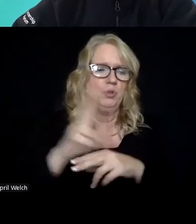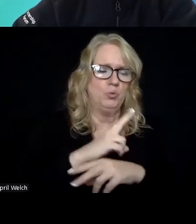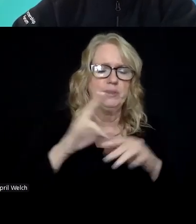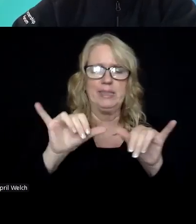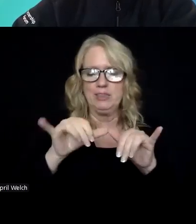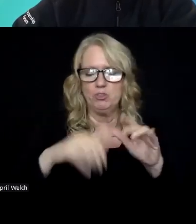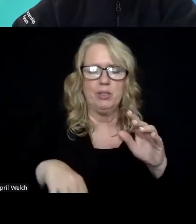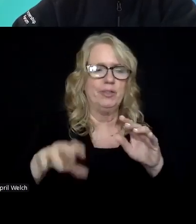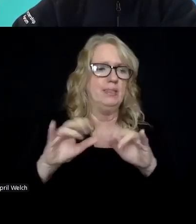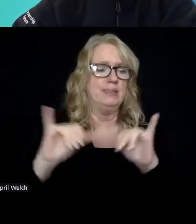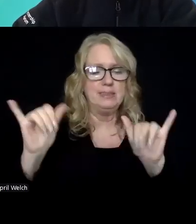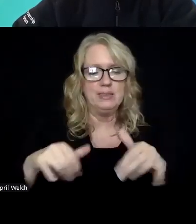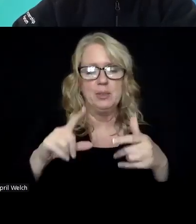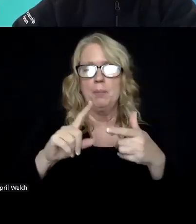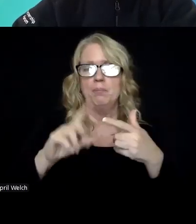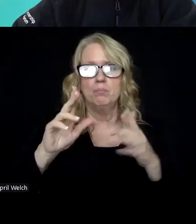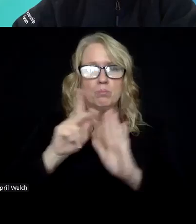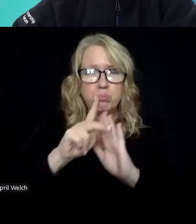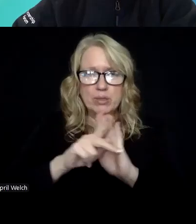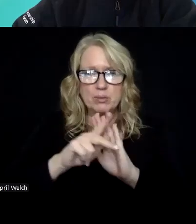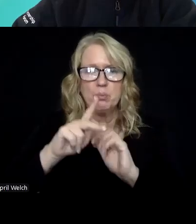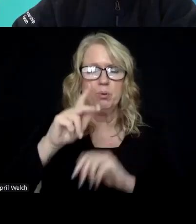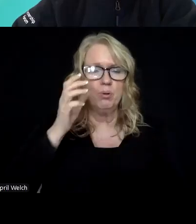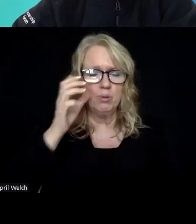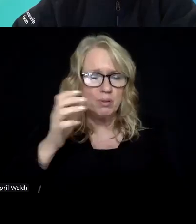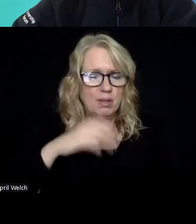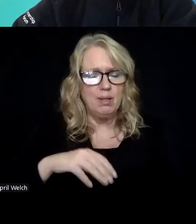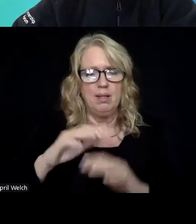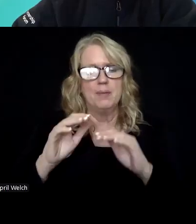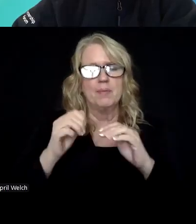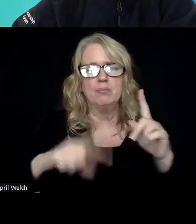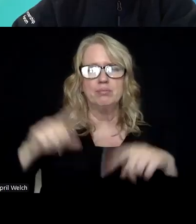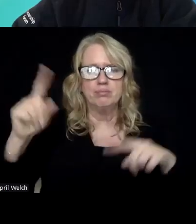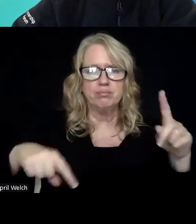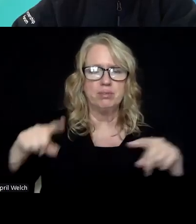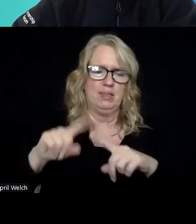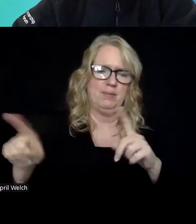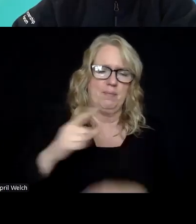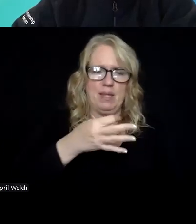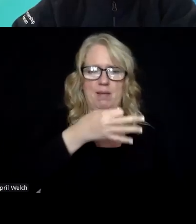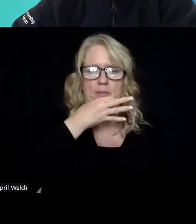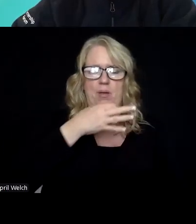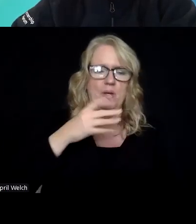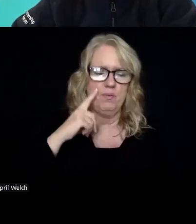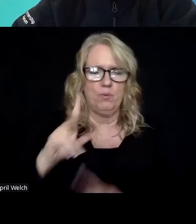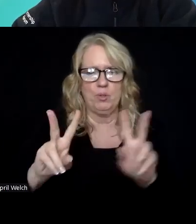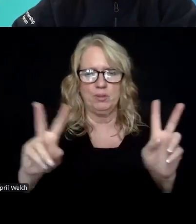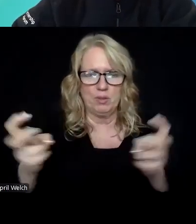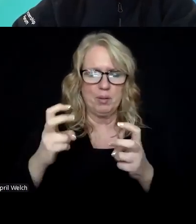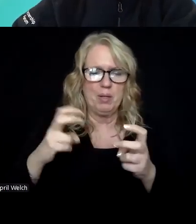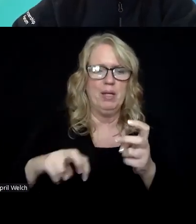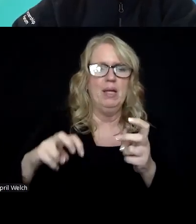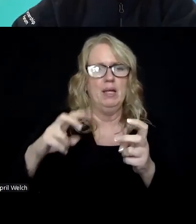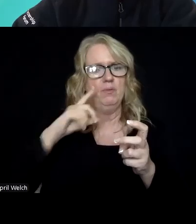engineering principles, and also getting input from a number of experts on topics ranging from workforce